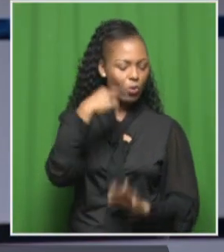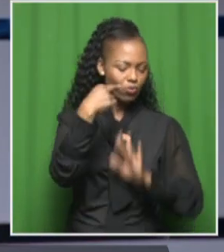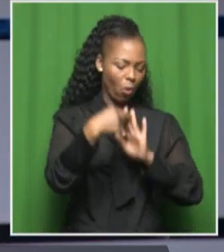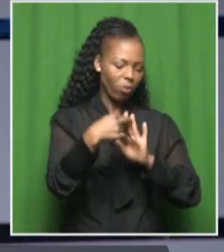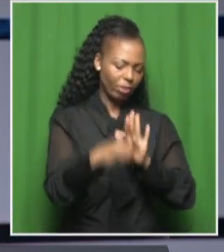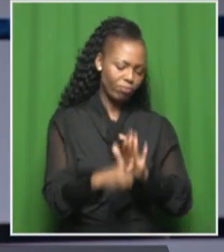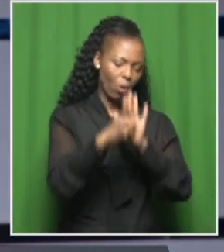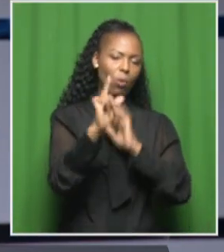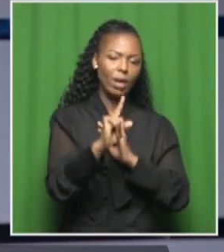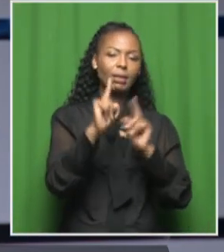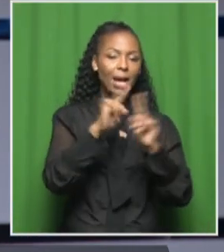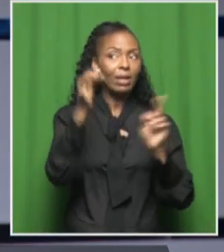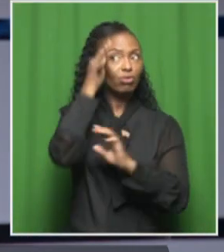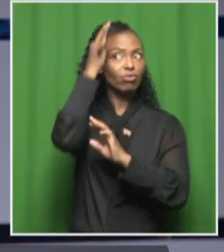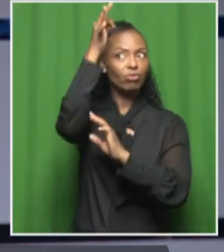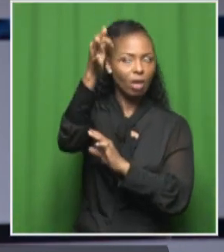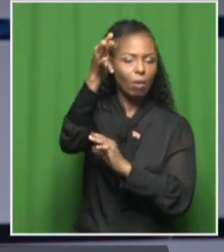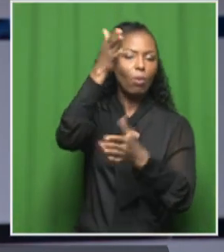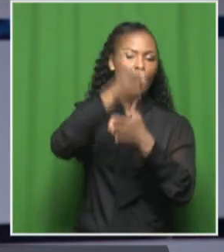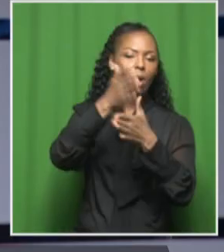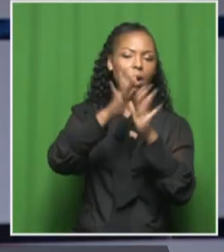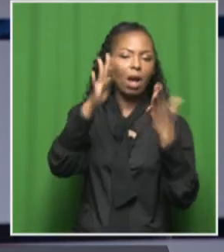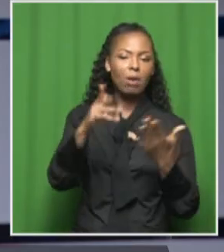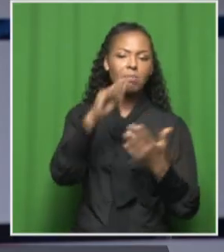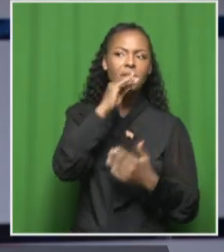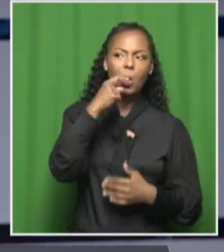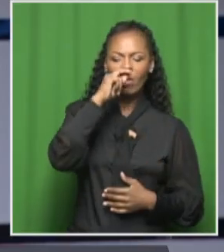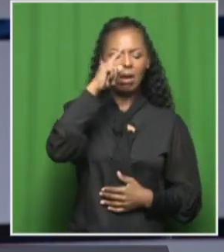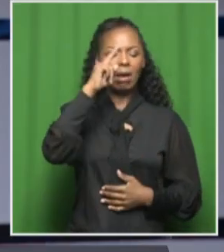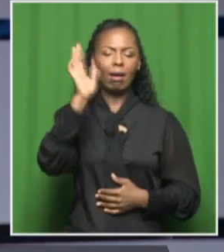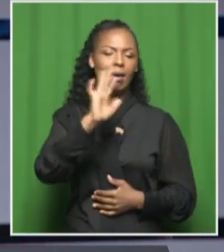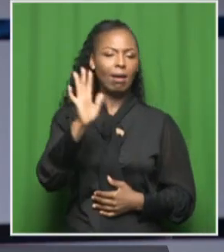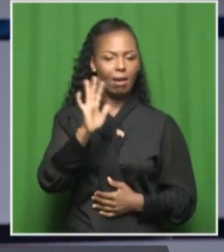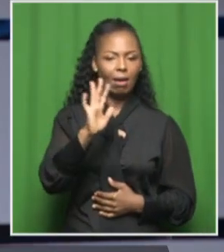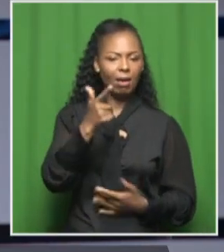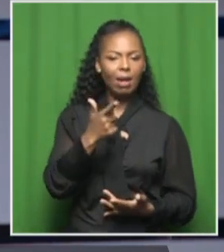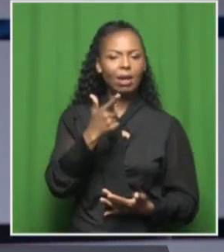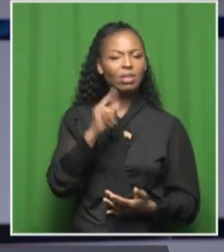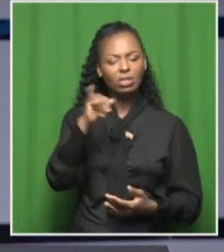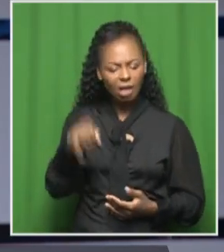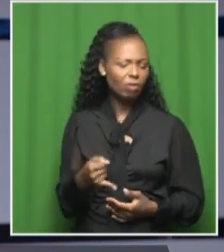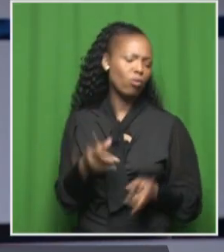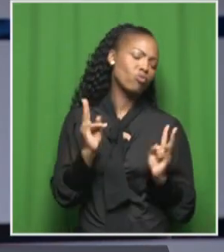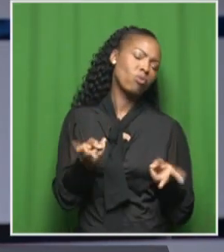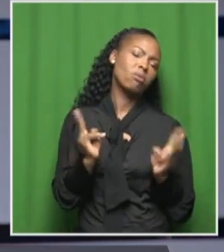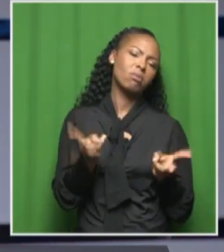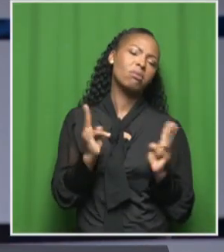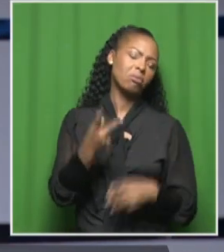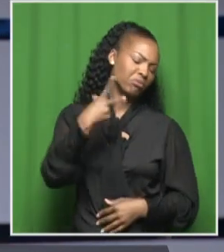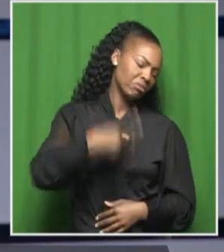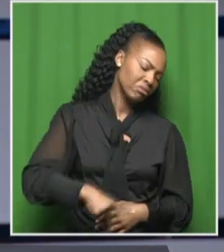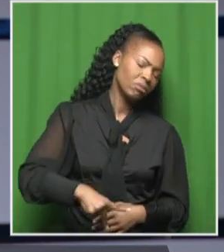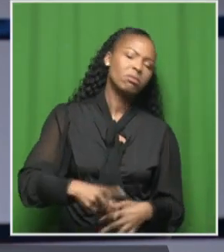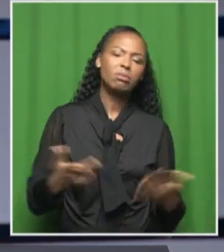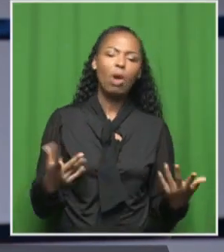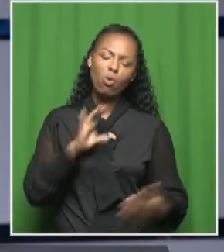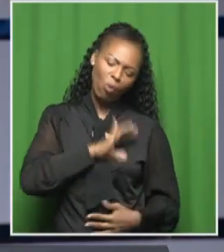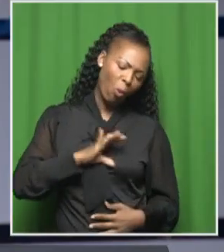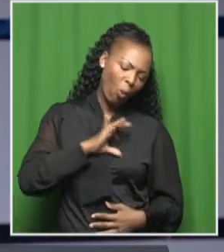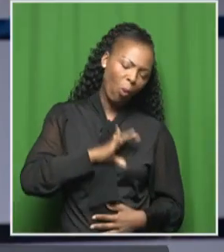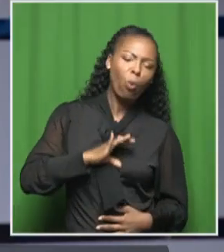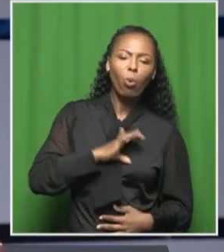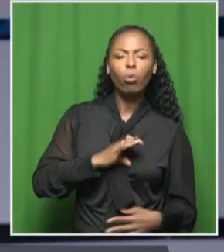teamwork makes the dream work, knowing where your role is and understanding that and being secure and cool with that. So, and I'm grateful because I also,